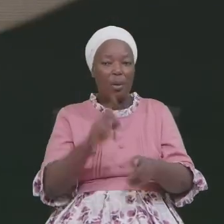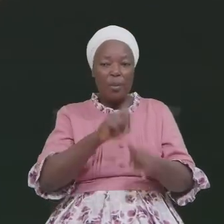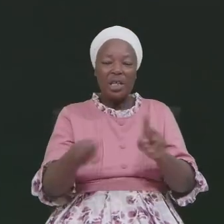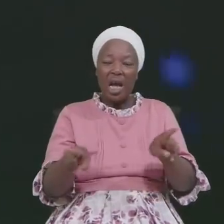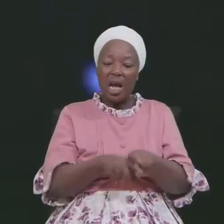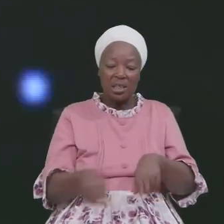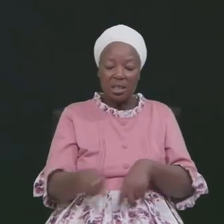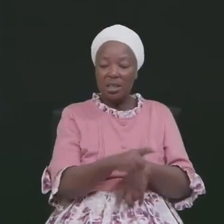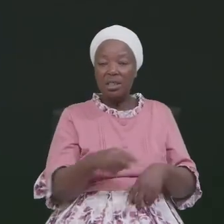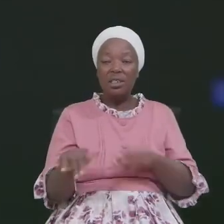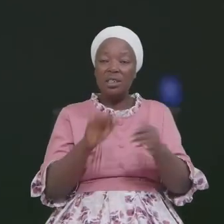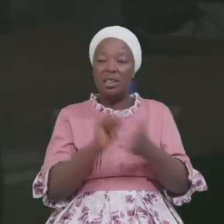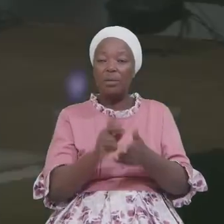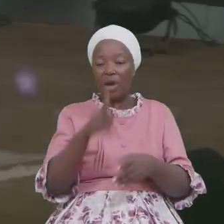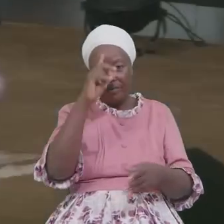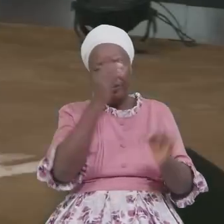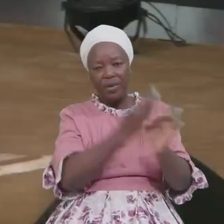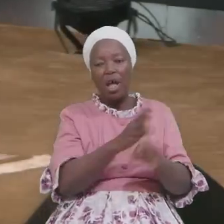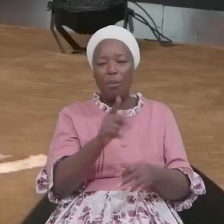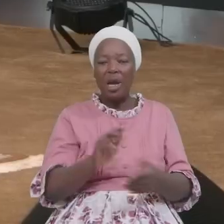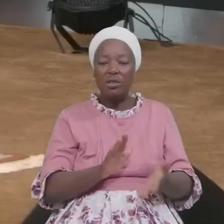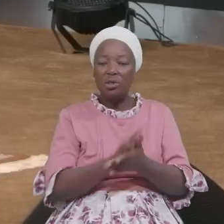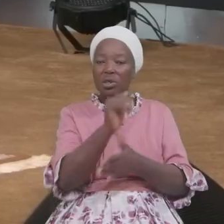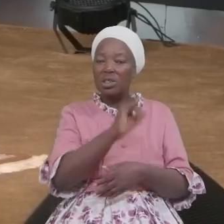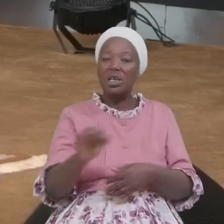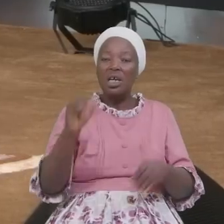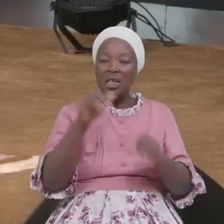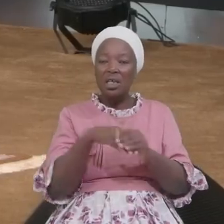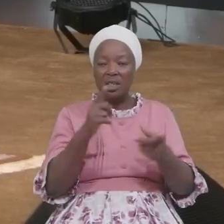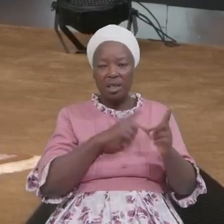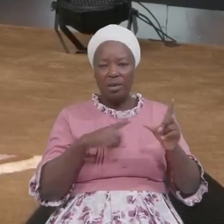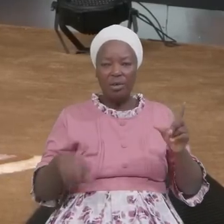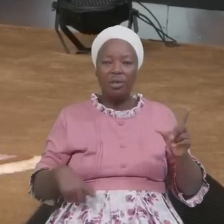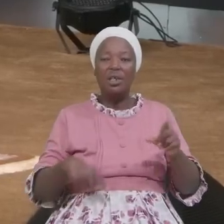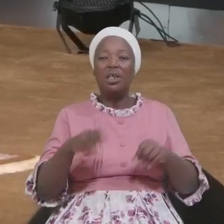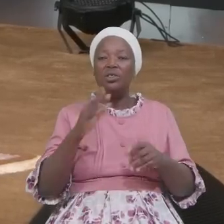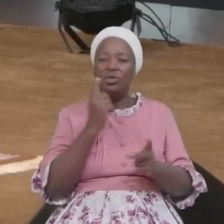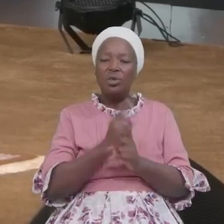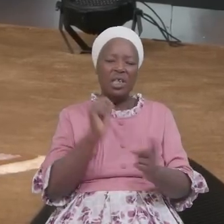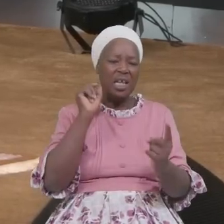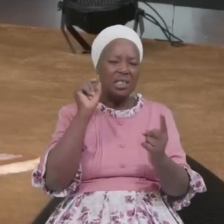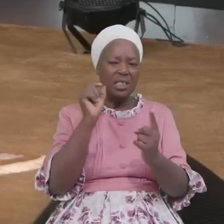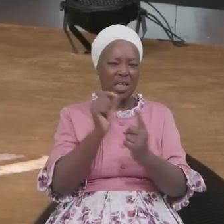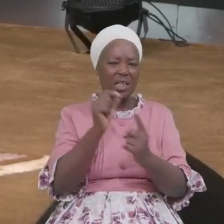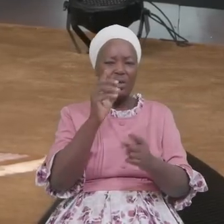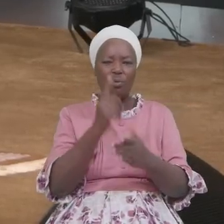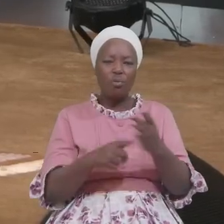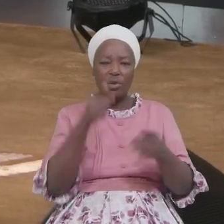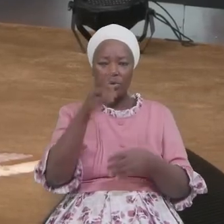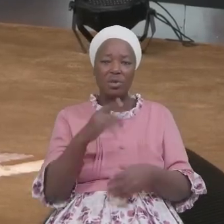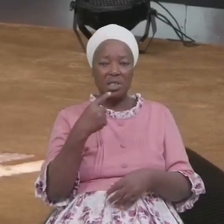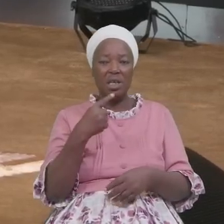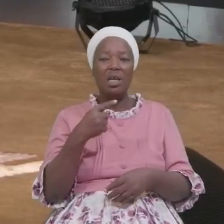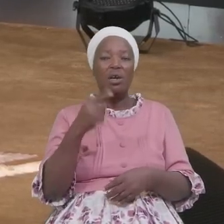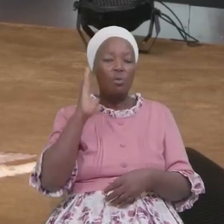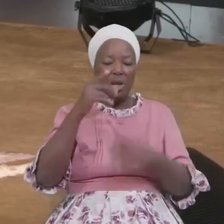by faith, by trusting in the Lord, exactly what God said will